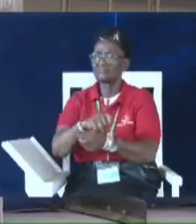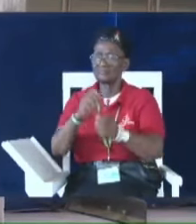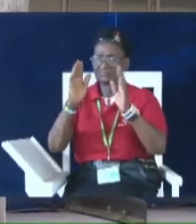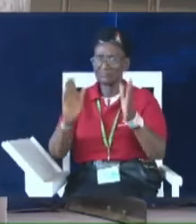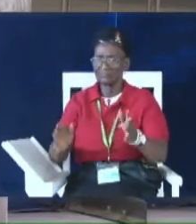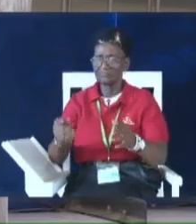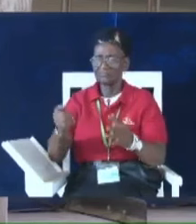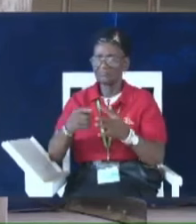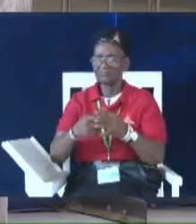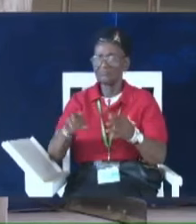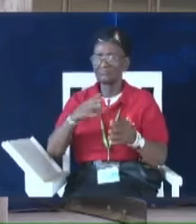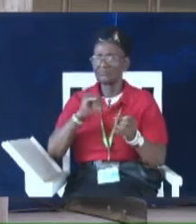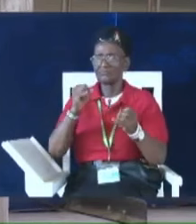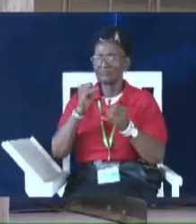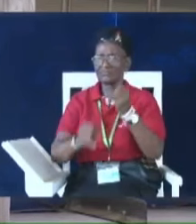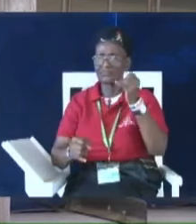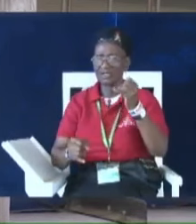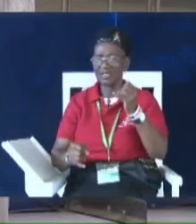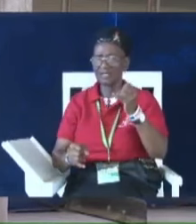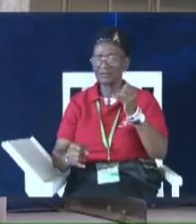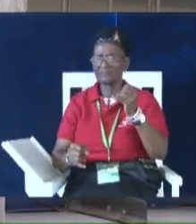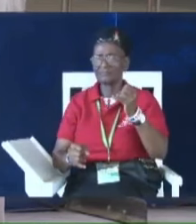the Alpha and the Omega,